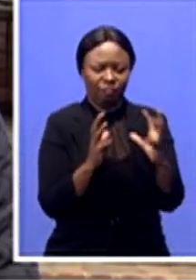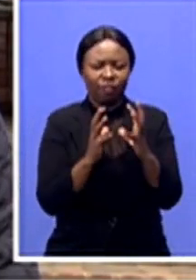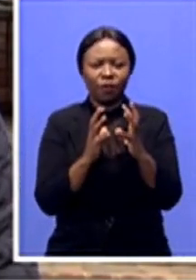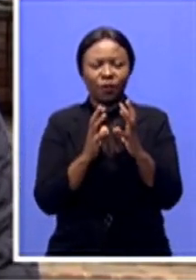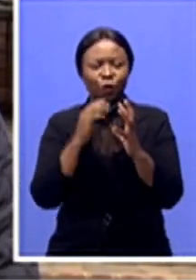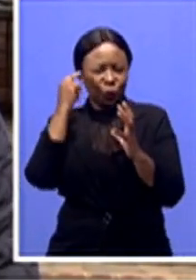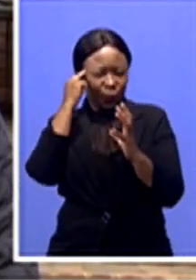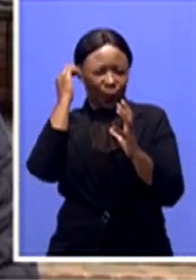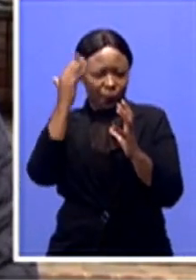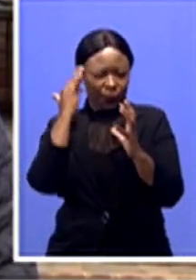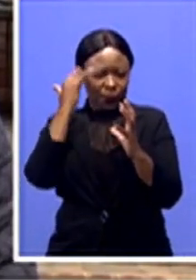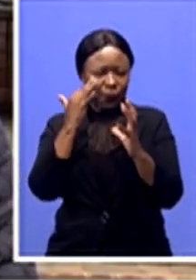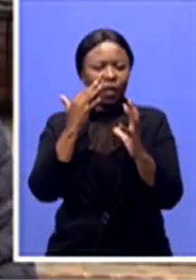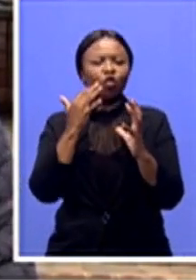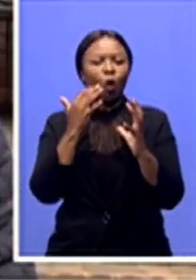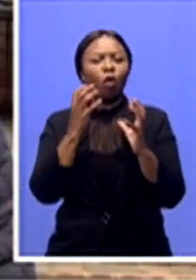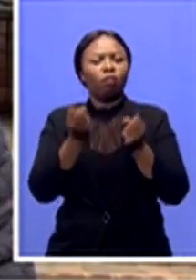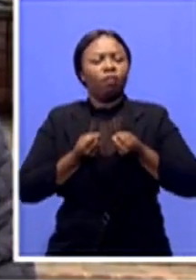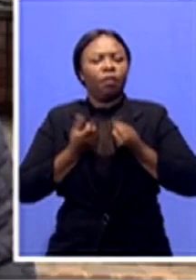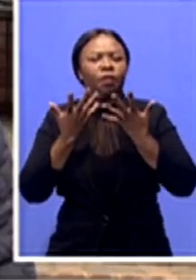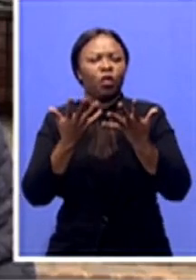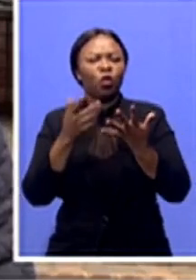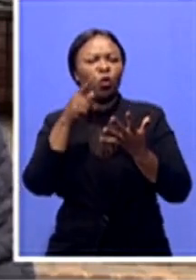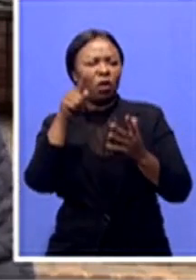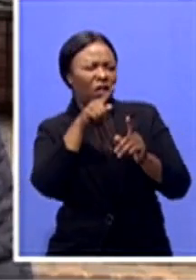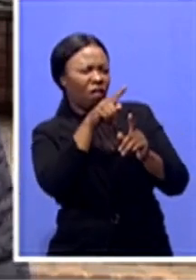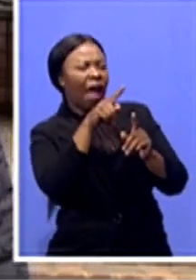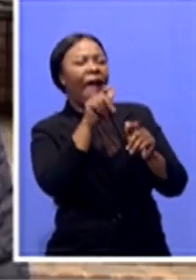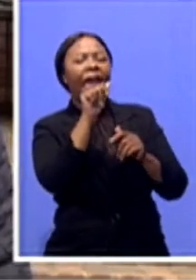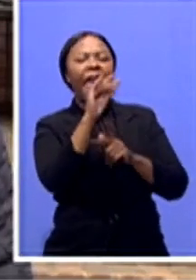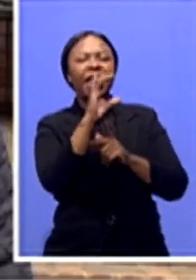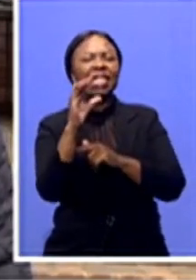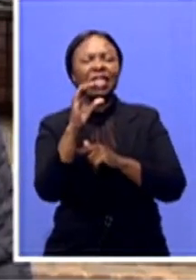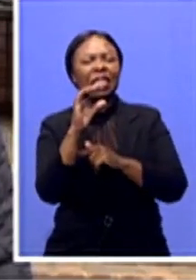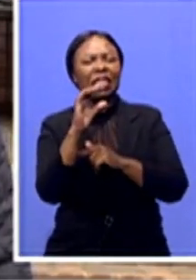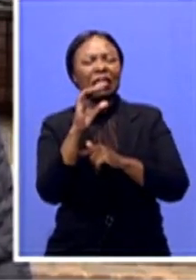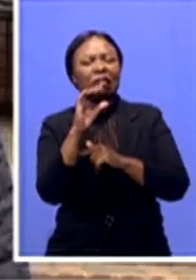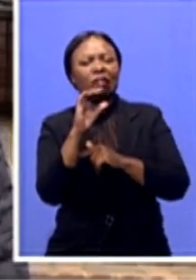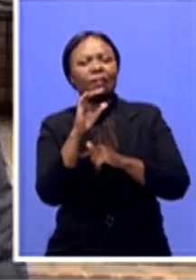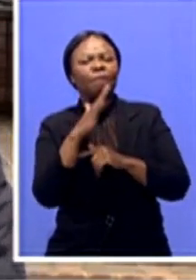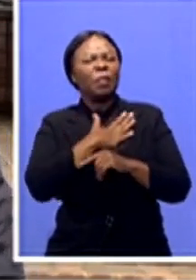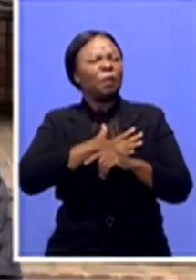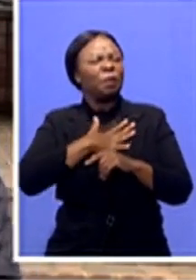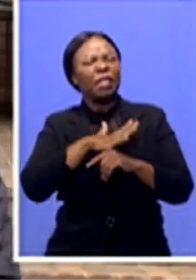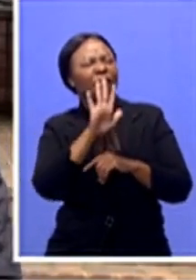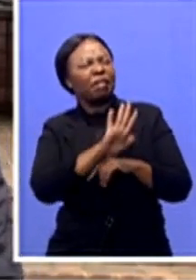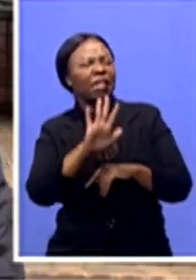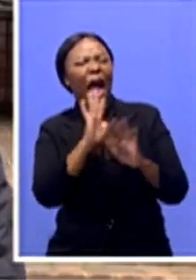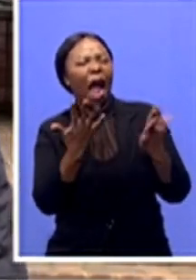is the mood among ANC members going forward in this local government elections? Confident?